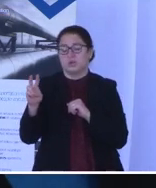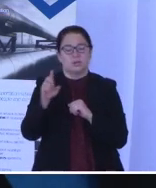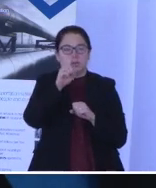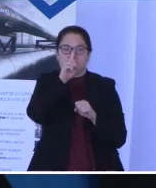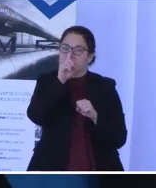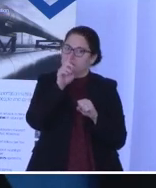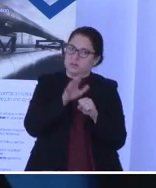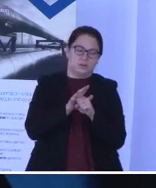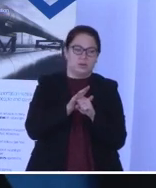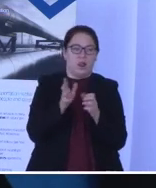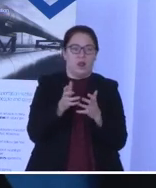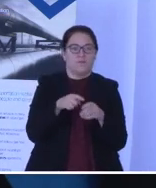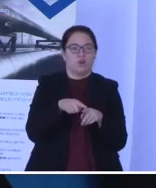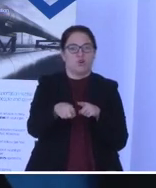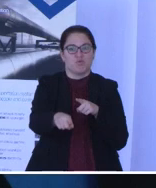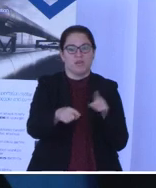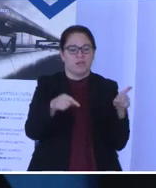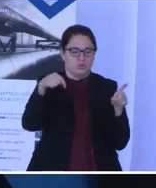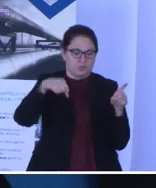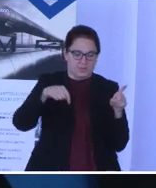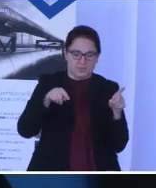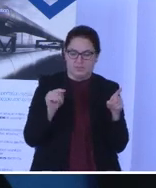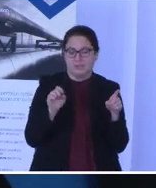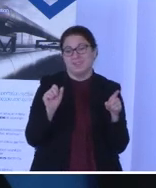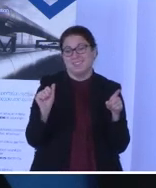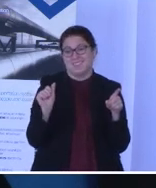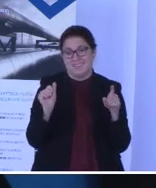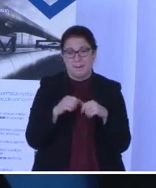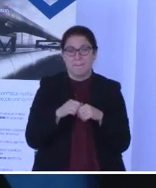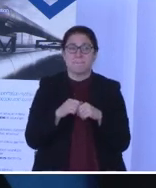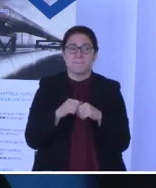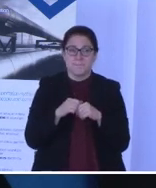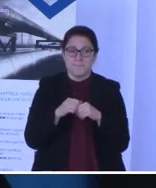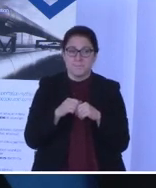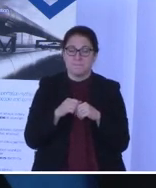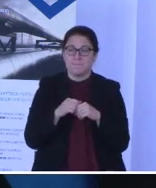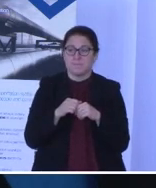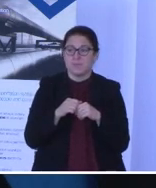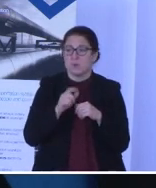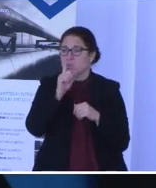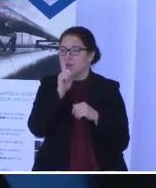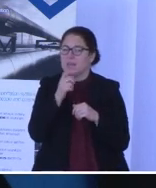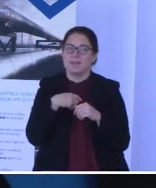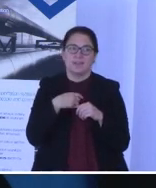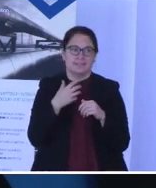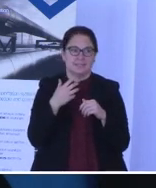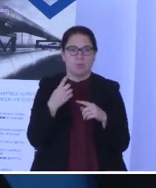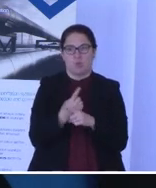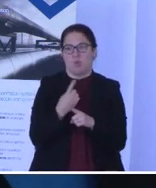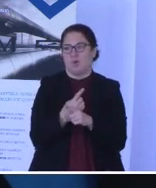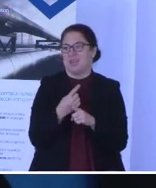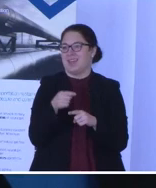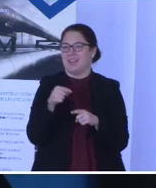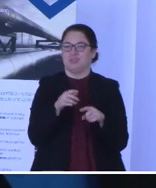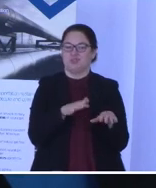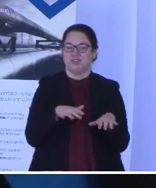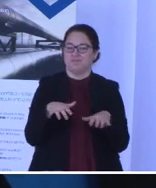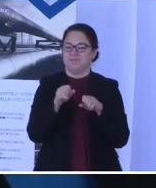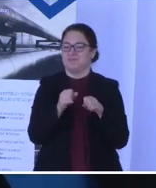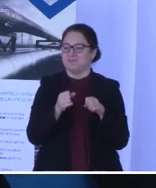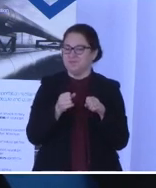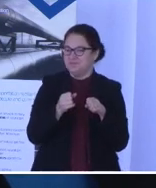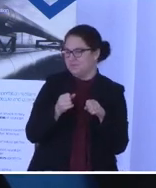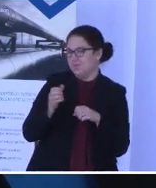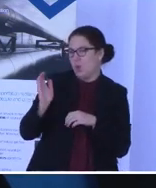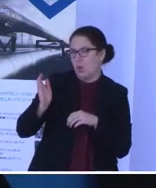career to the Transportation Security Administration. I think it's most fitting that Francine serves as the MC for